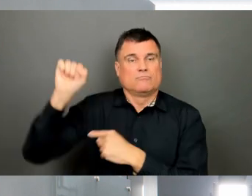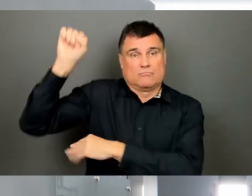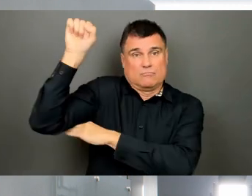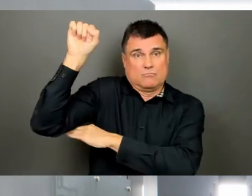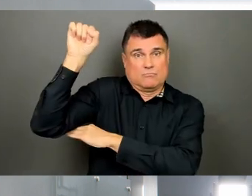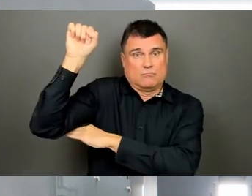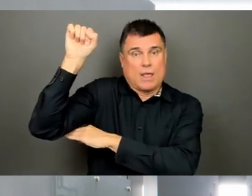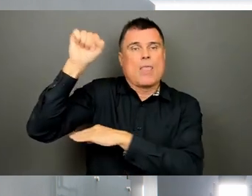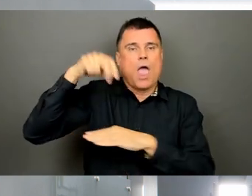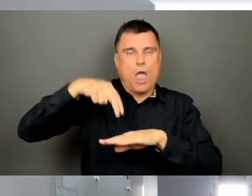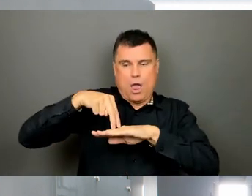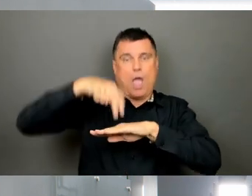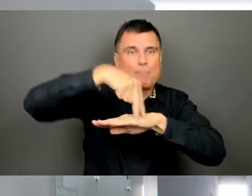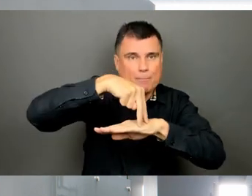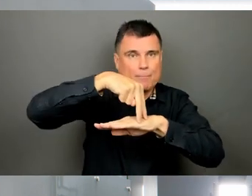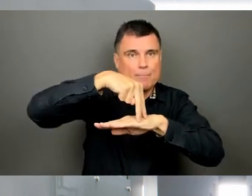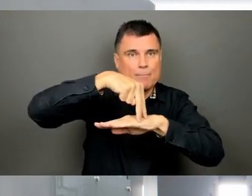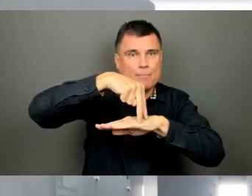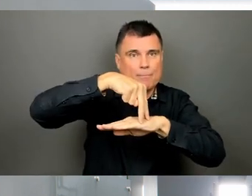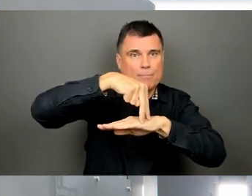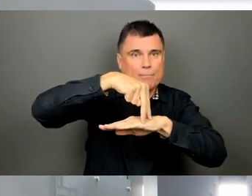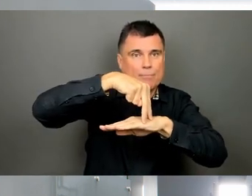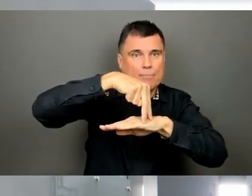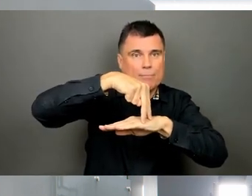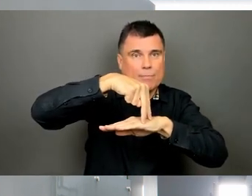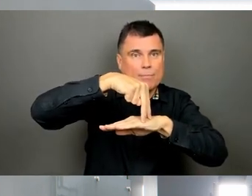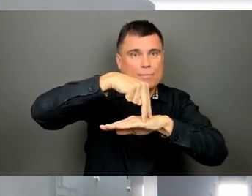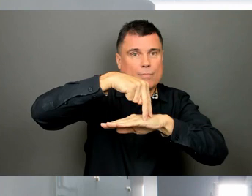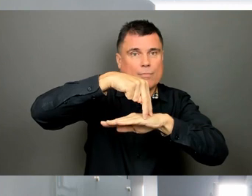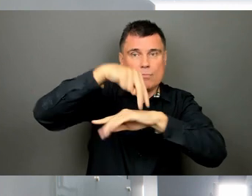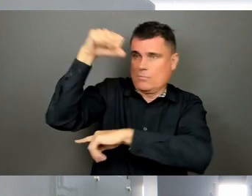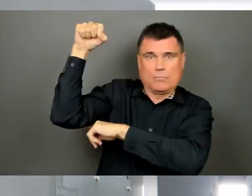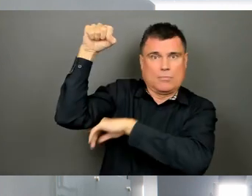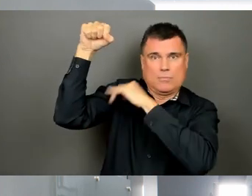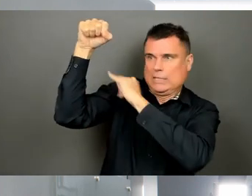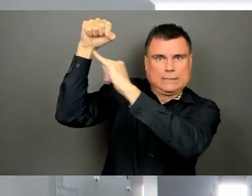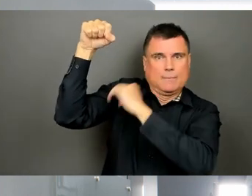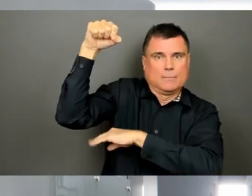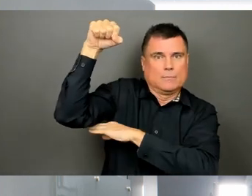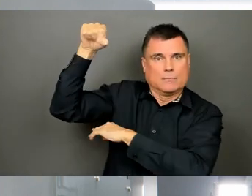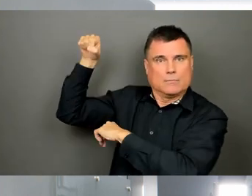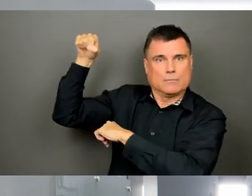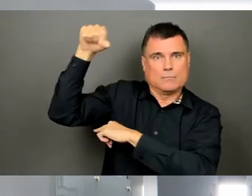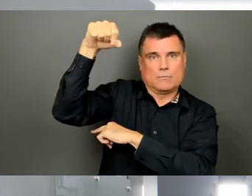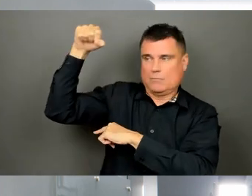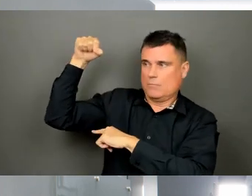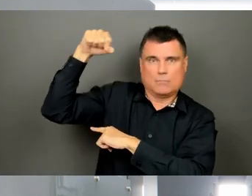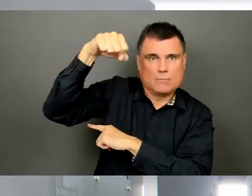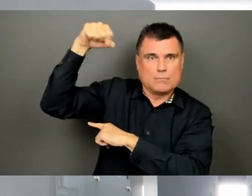hopping. All right, so the forward groove and emphasis is forward, hop. And it's going to be this 90